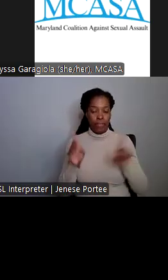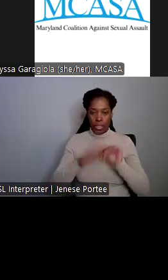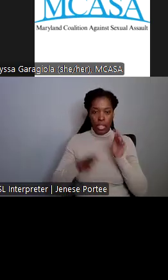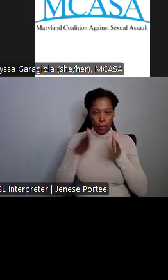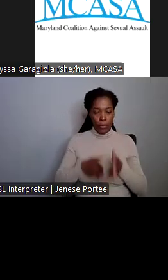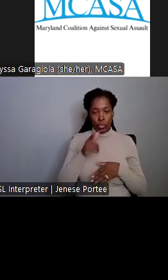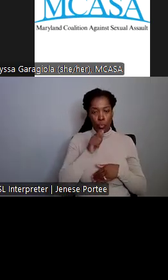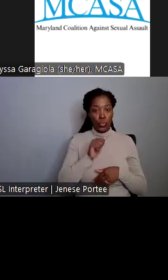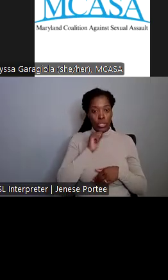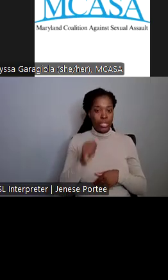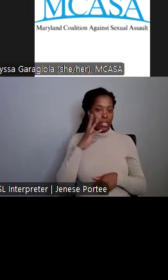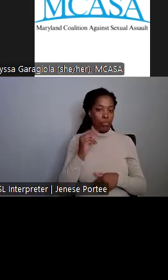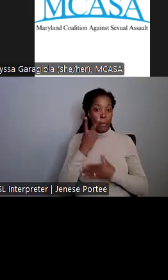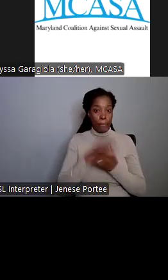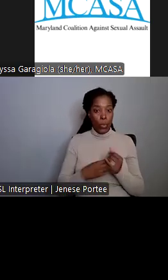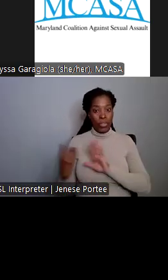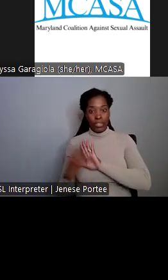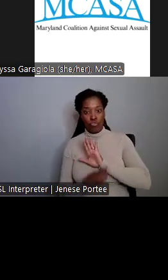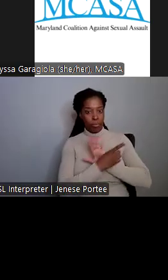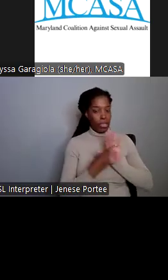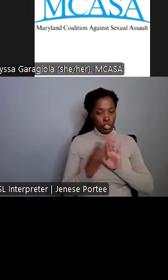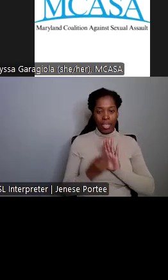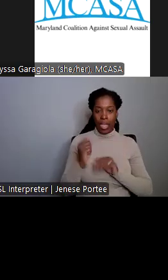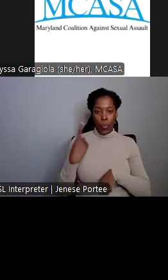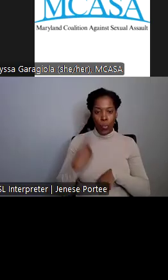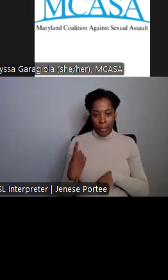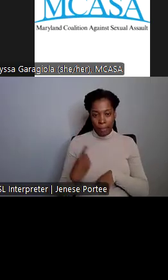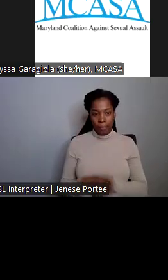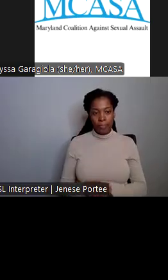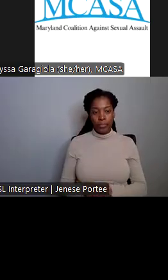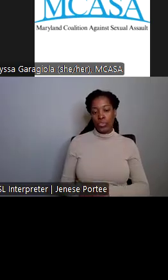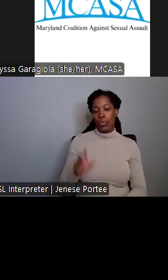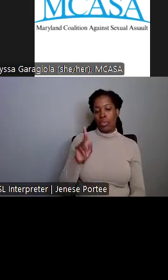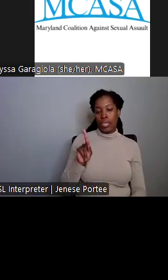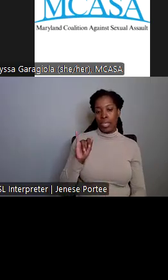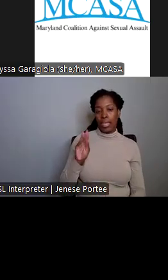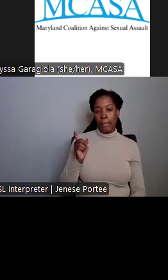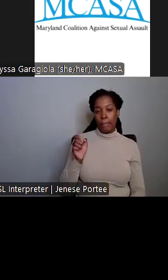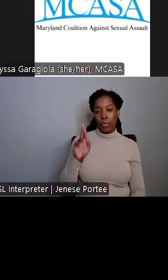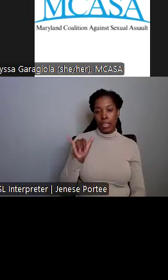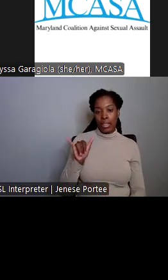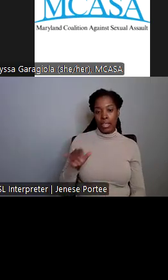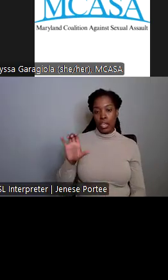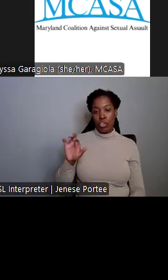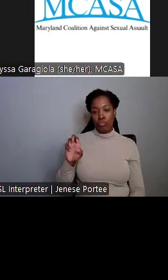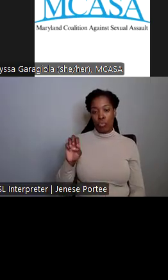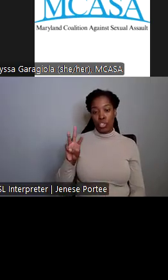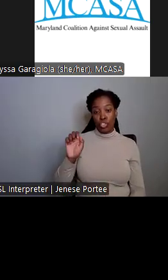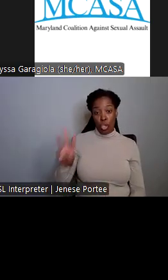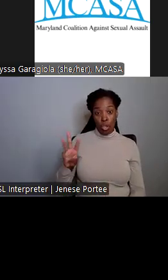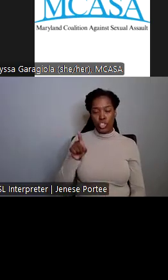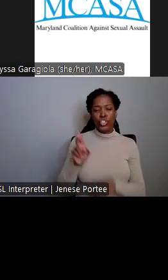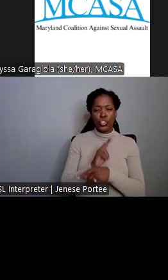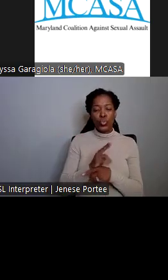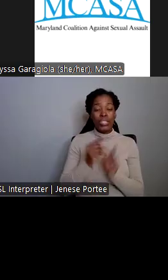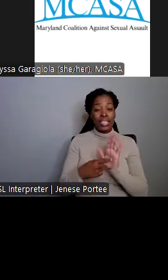of discrimination at once. And so Kimberly Crenshaw gave the example of gender and race, but